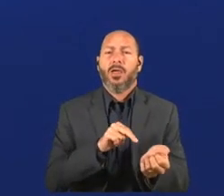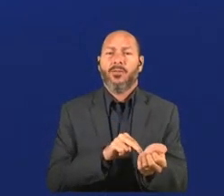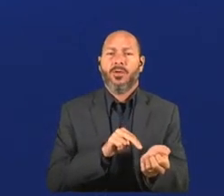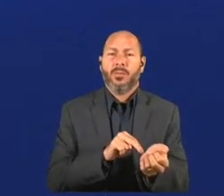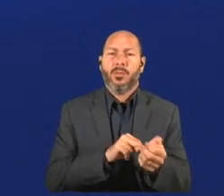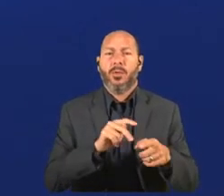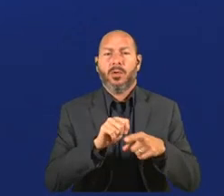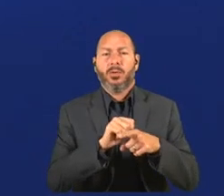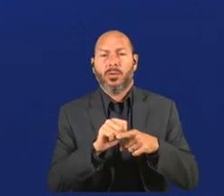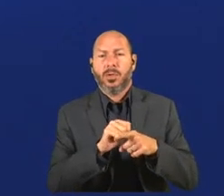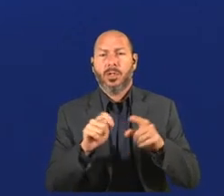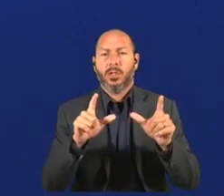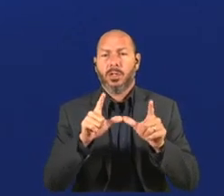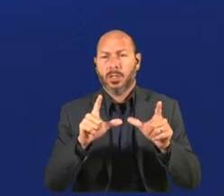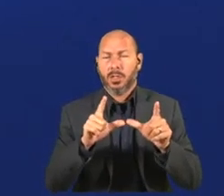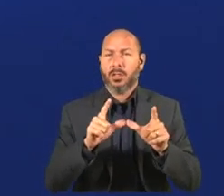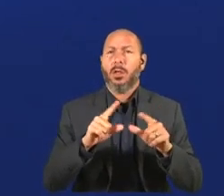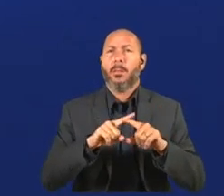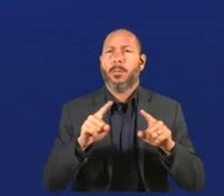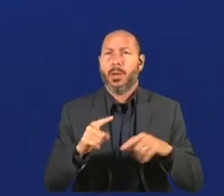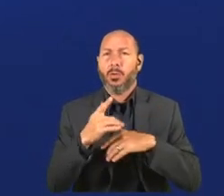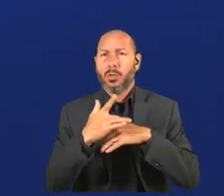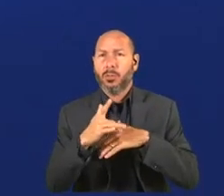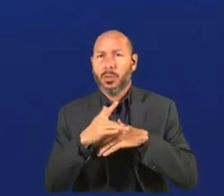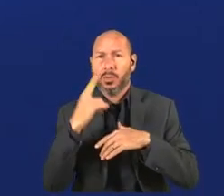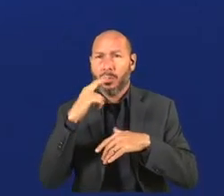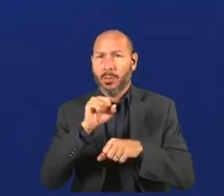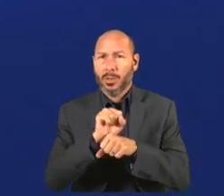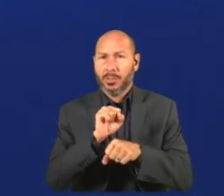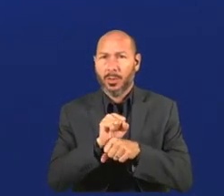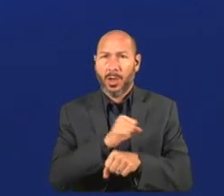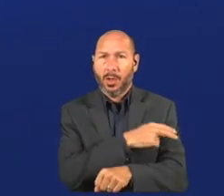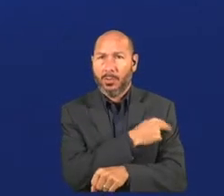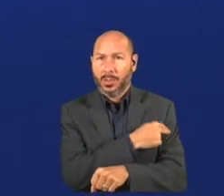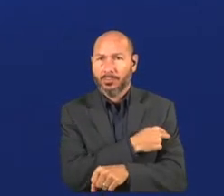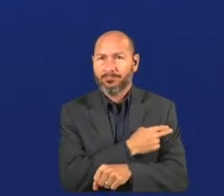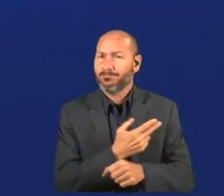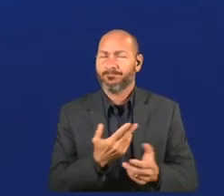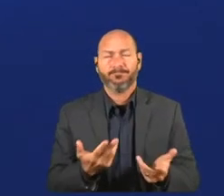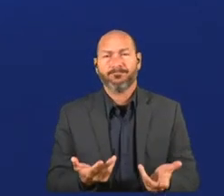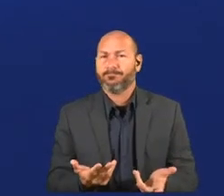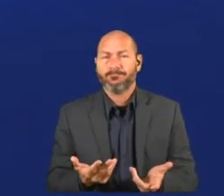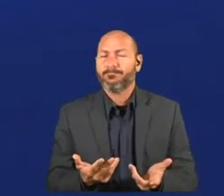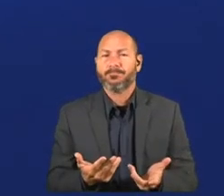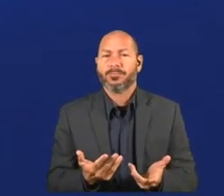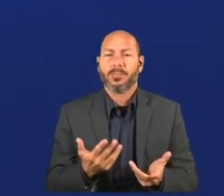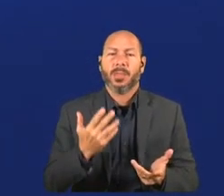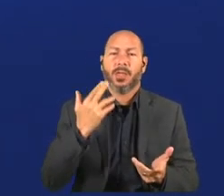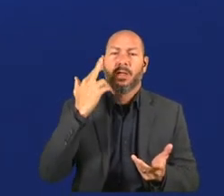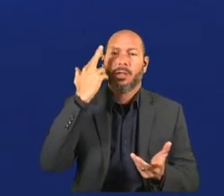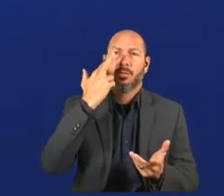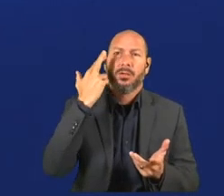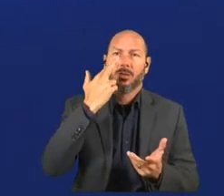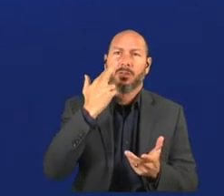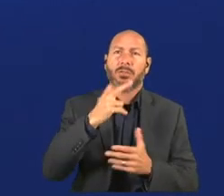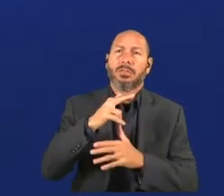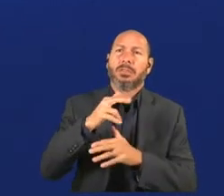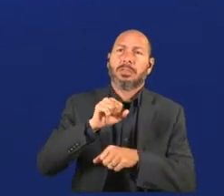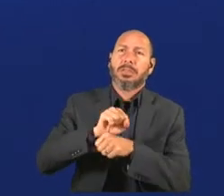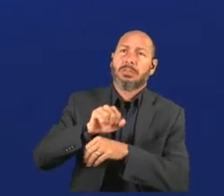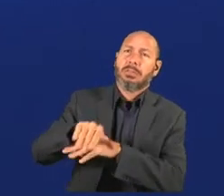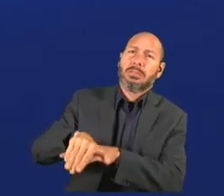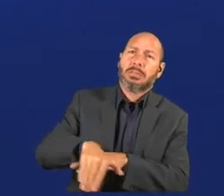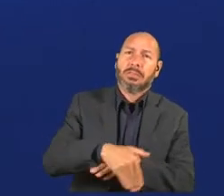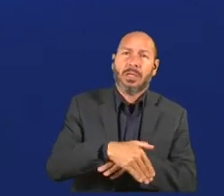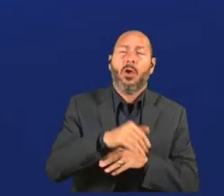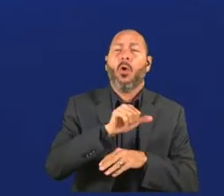these nurses are not necessarily available to work in settings like hospitals because of the night shifts and other working